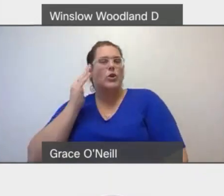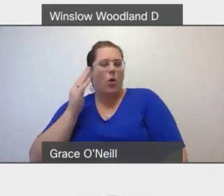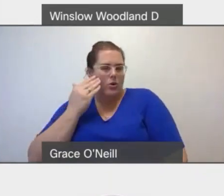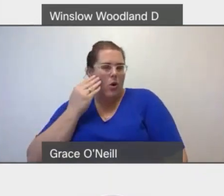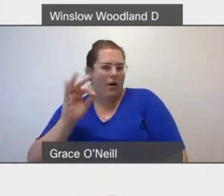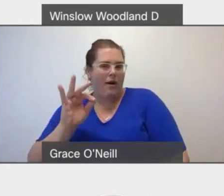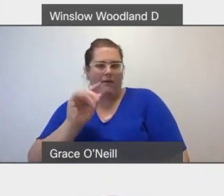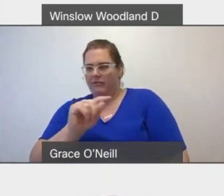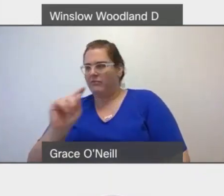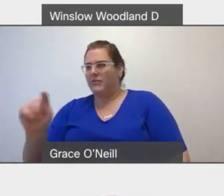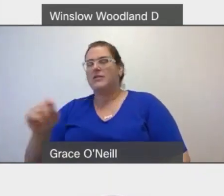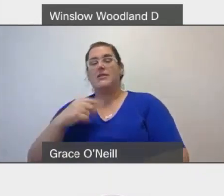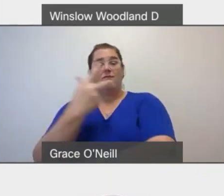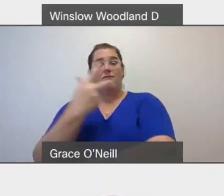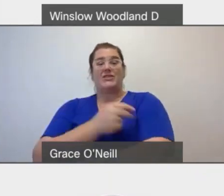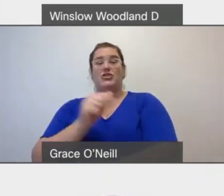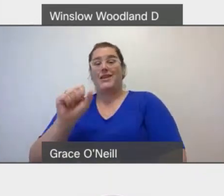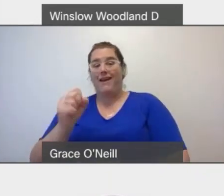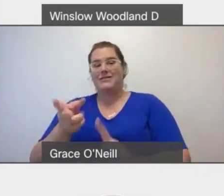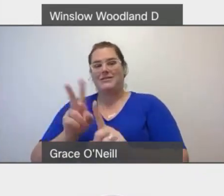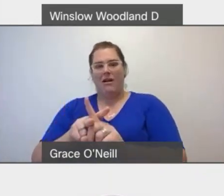vaccinations aside.